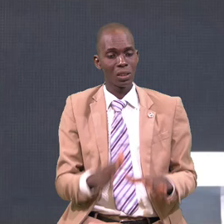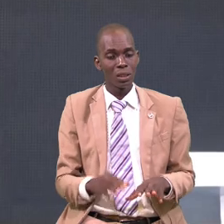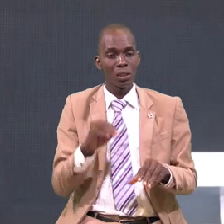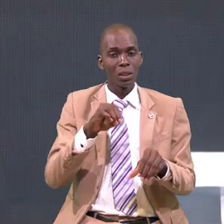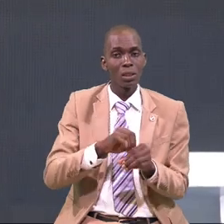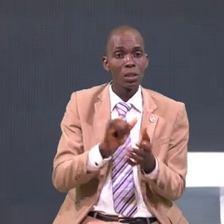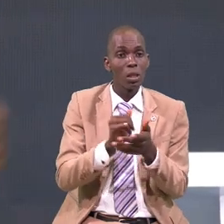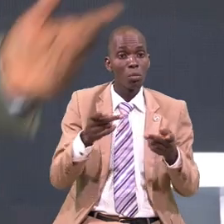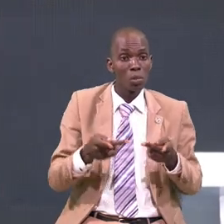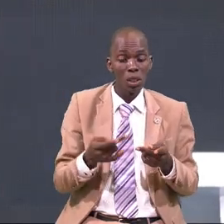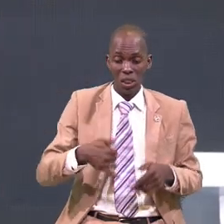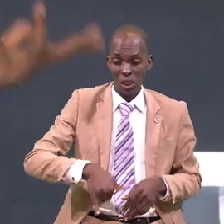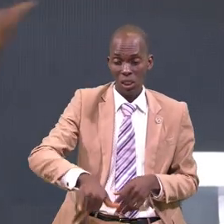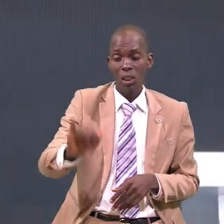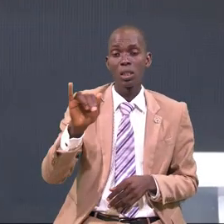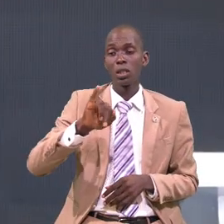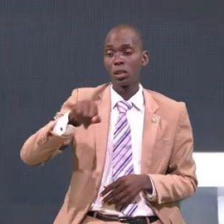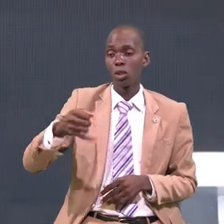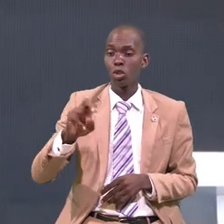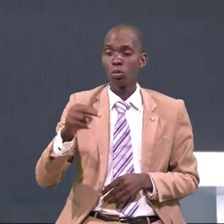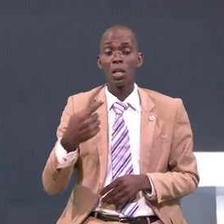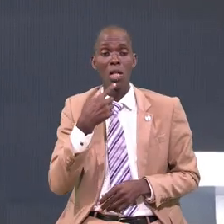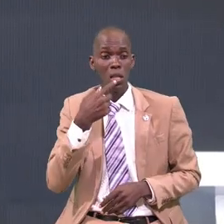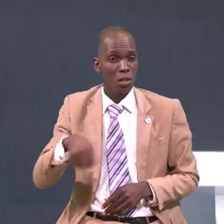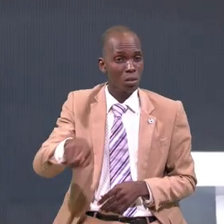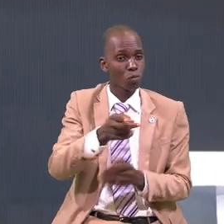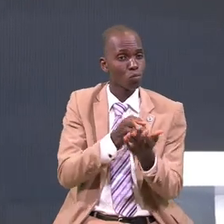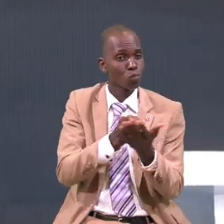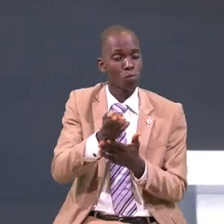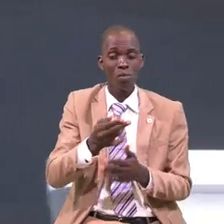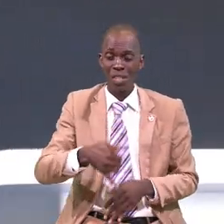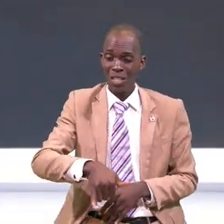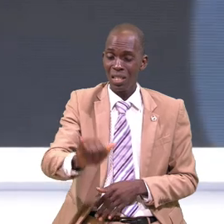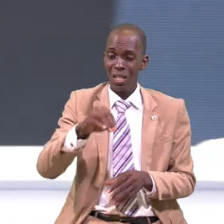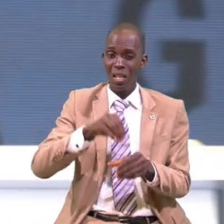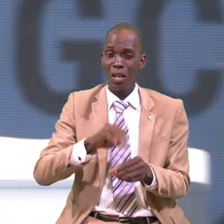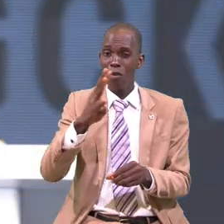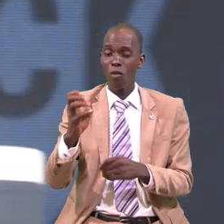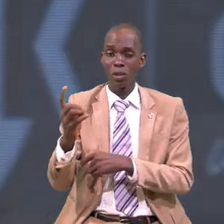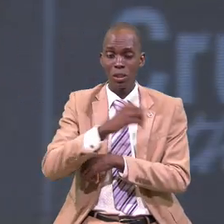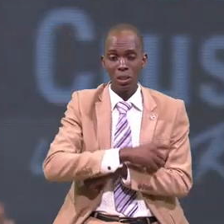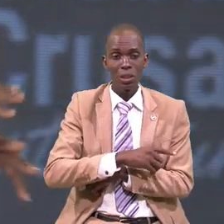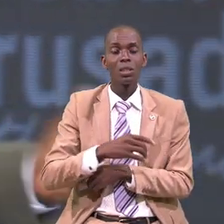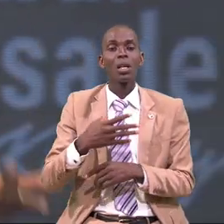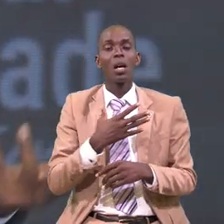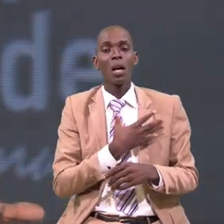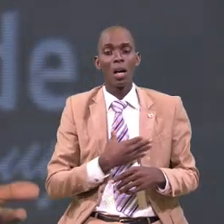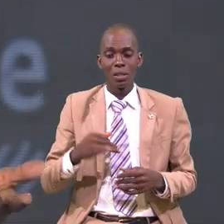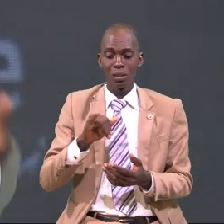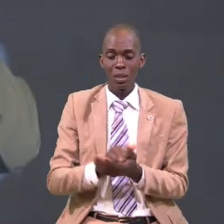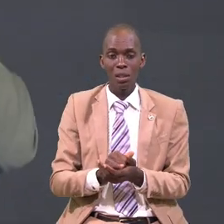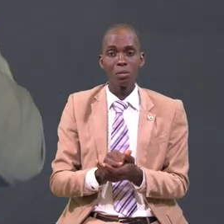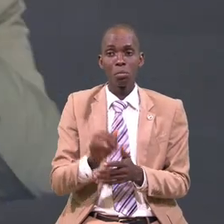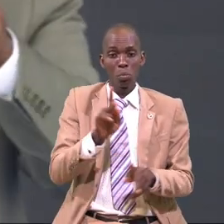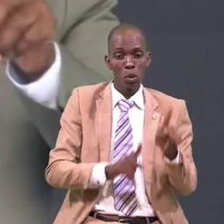courageously he told them, yet 40 days, and the sinners in Nineveh, and the whole of